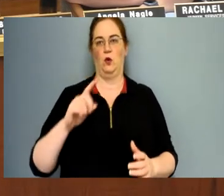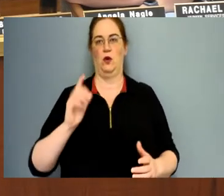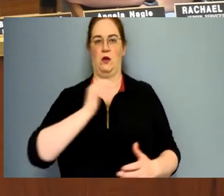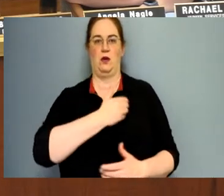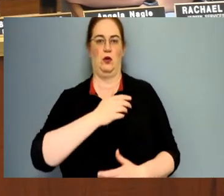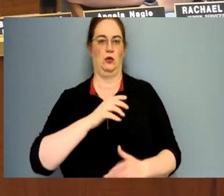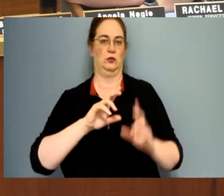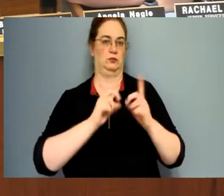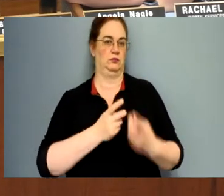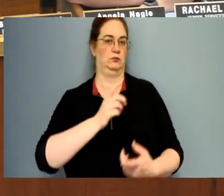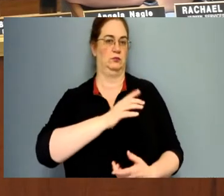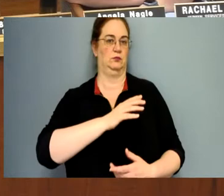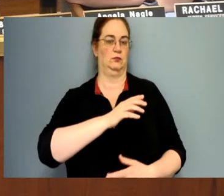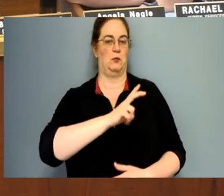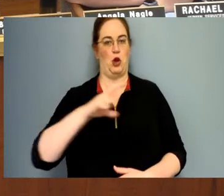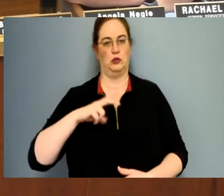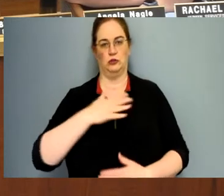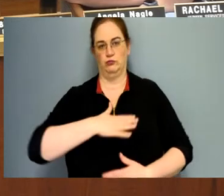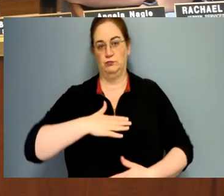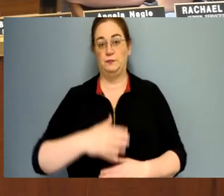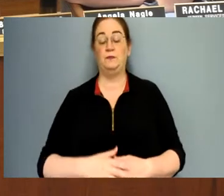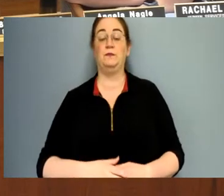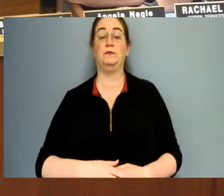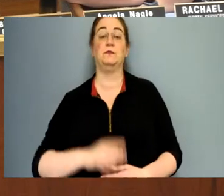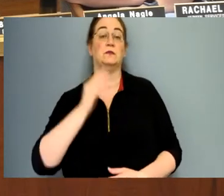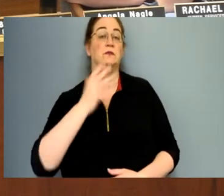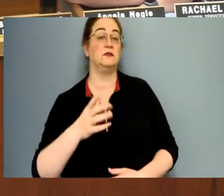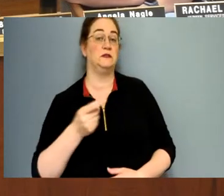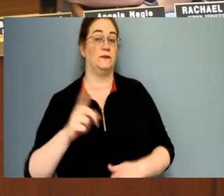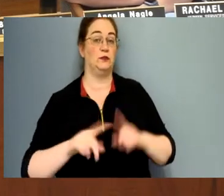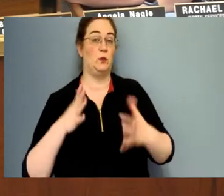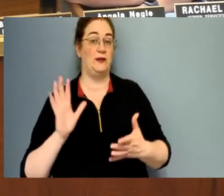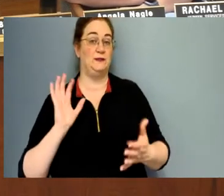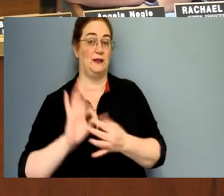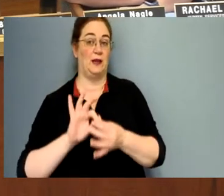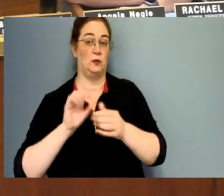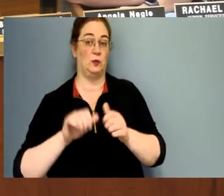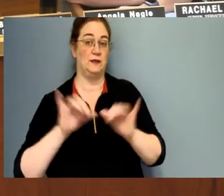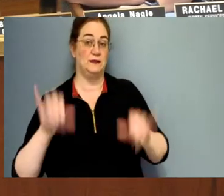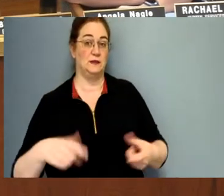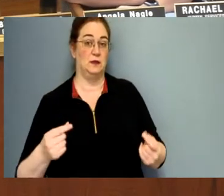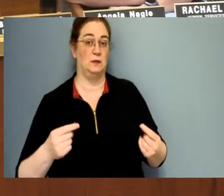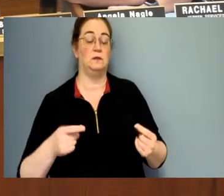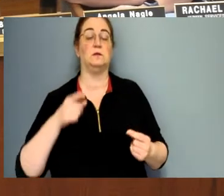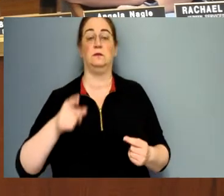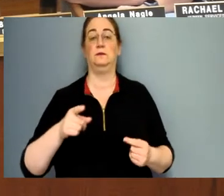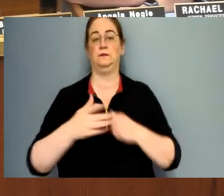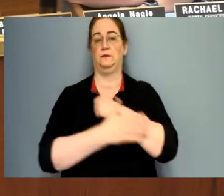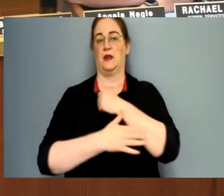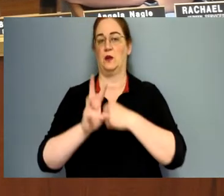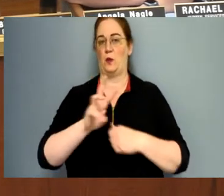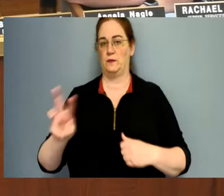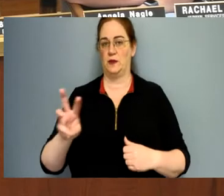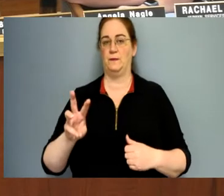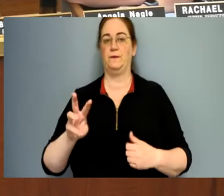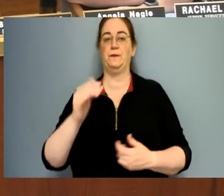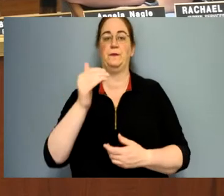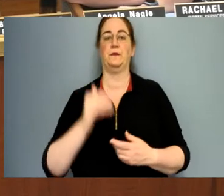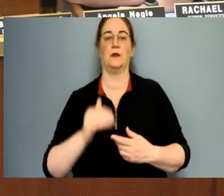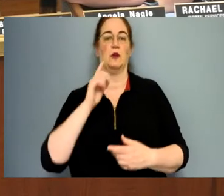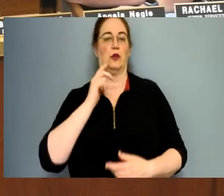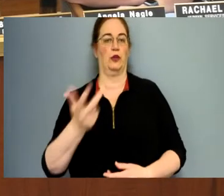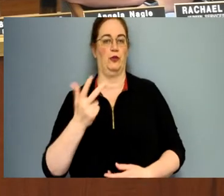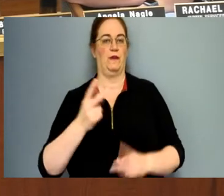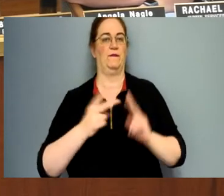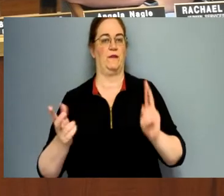mention several ways to stay connected to our park system. There's our the county website, but there's also three